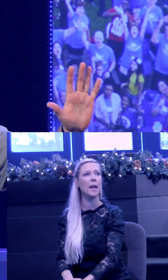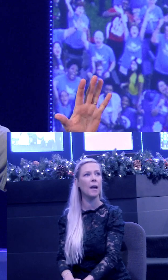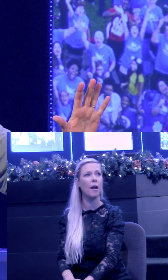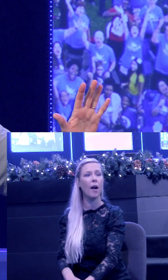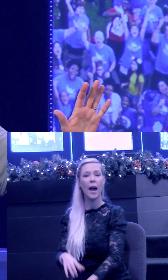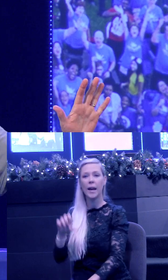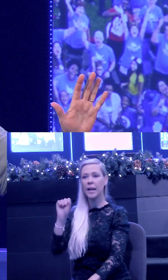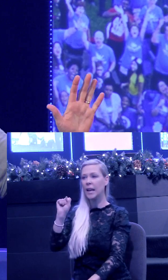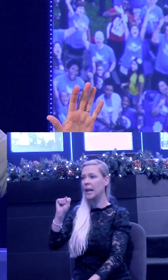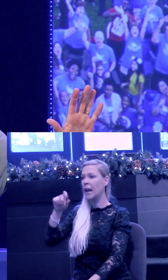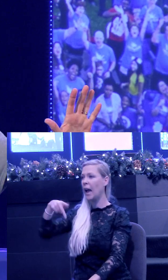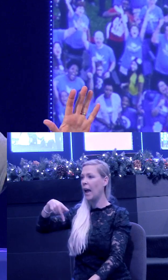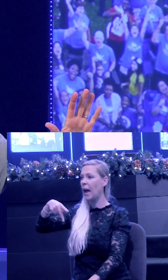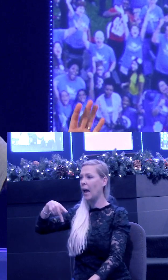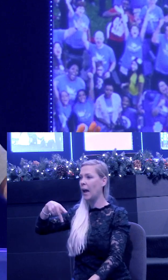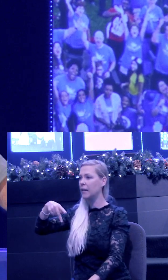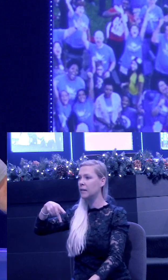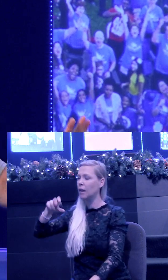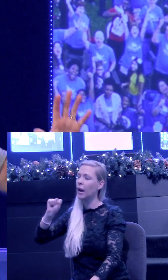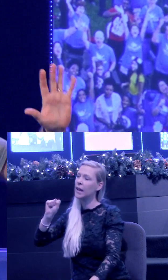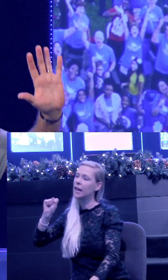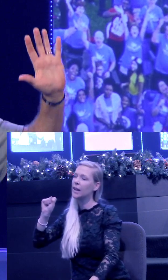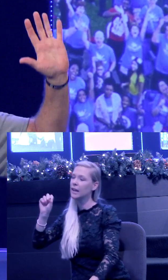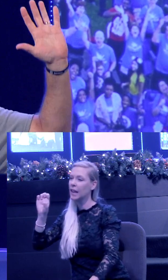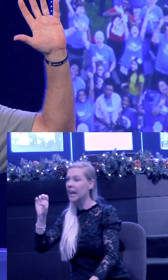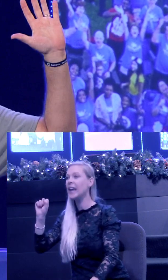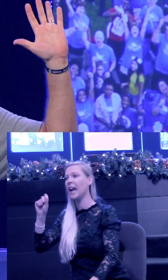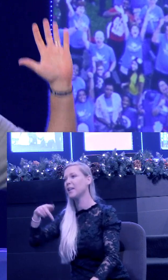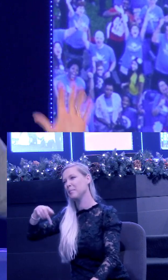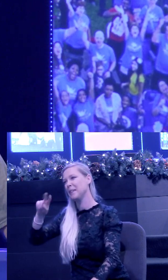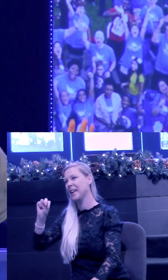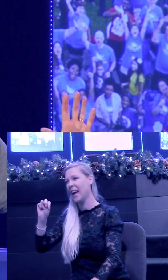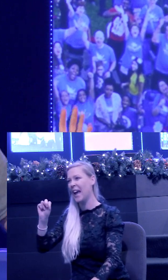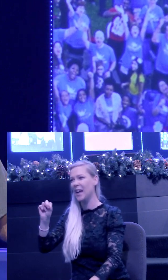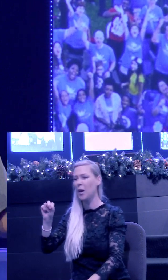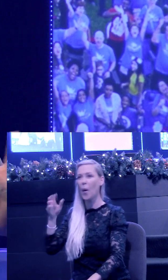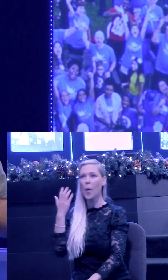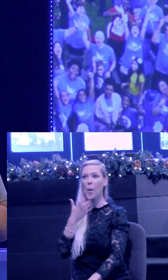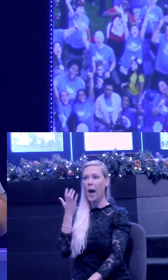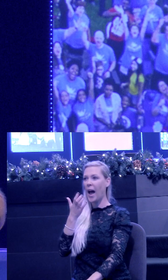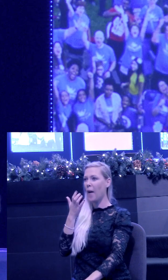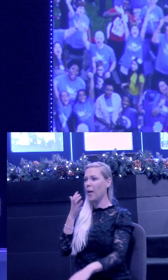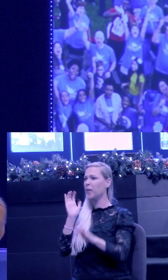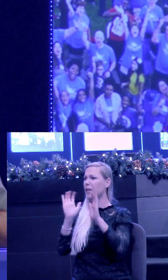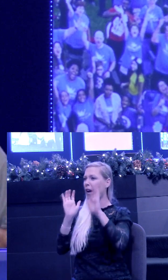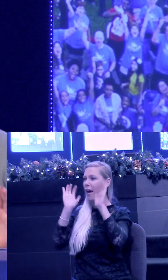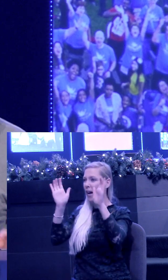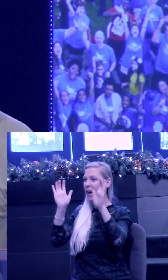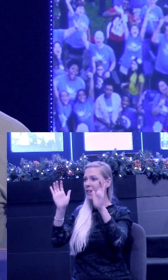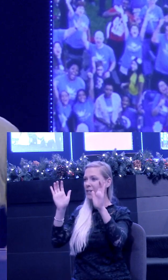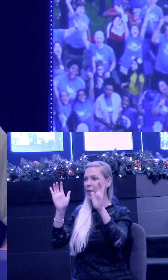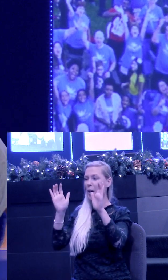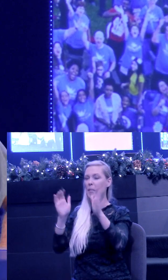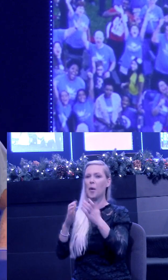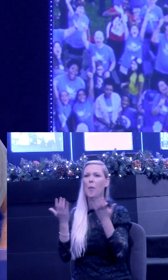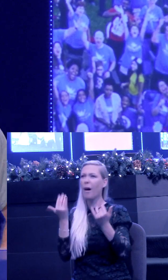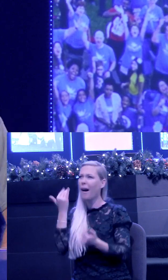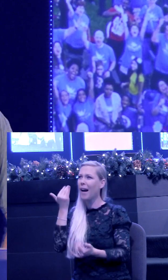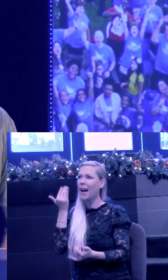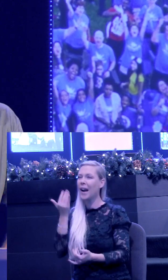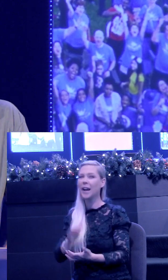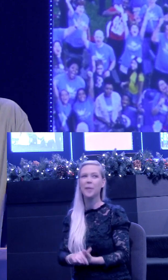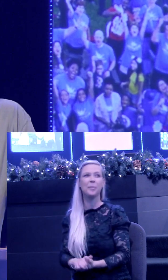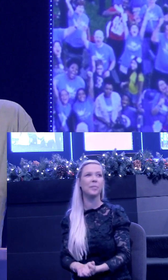ESPN did a few weeks ago, and it was this most amazing segment ever, especially for an old guy like me.